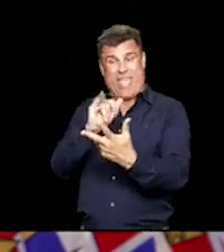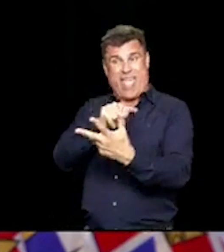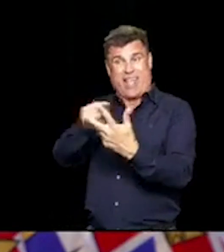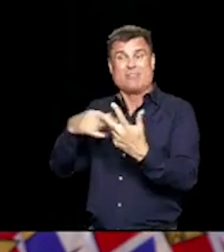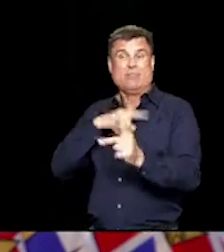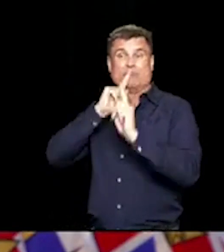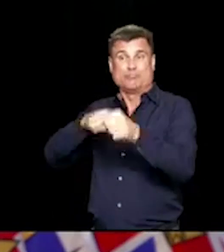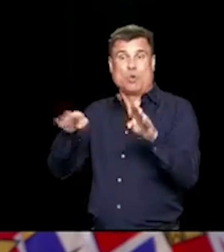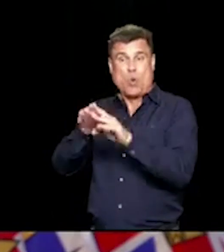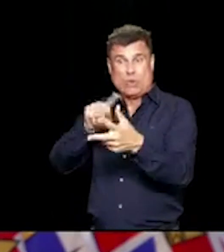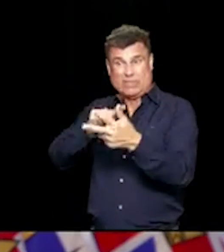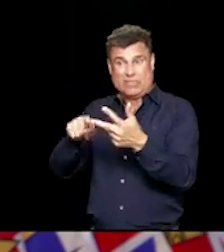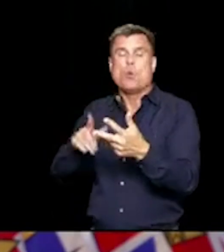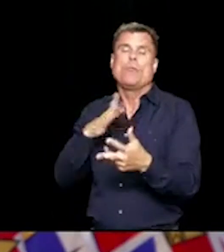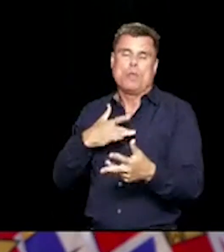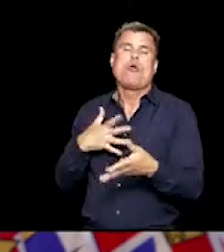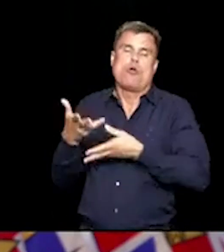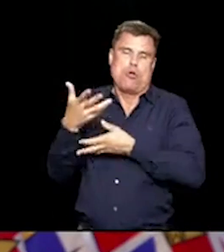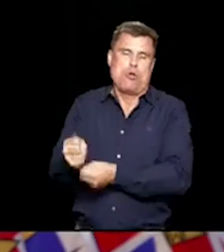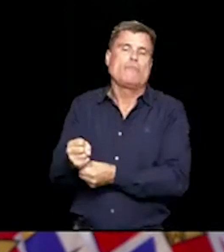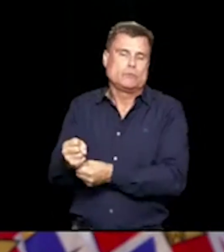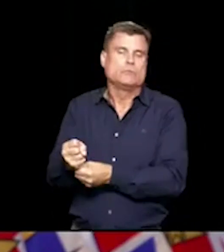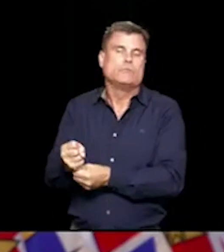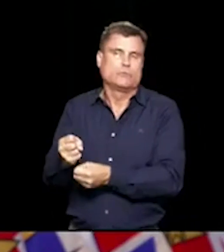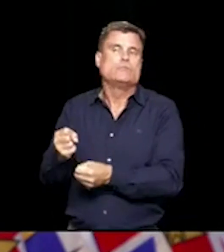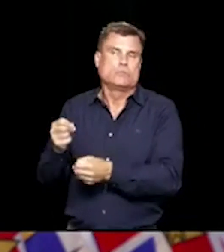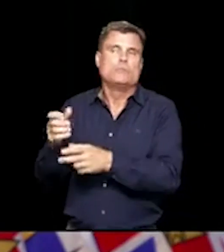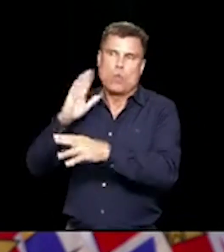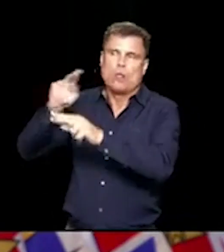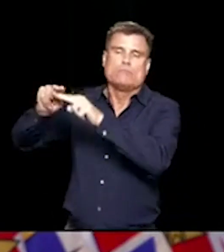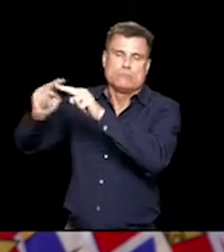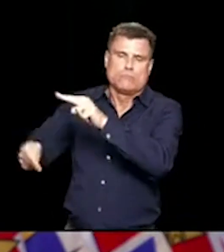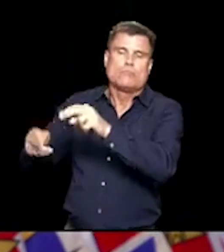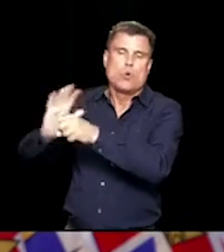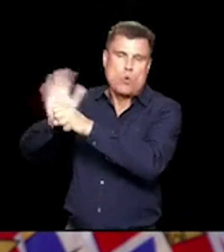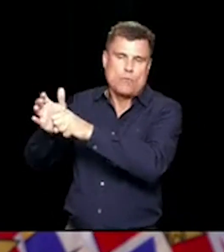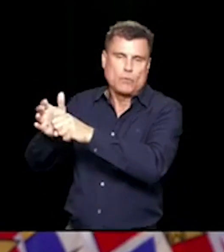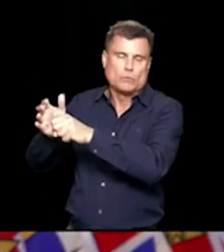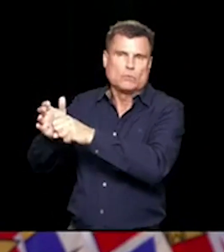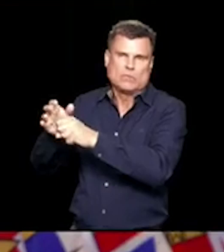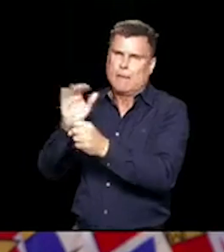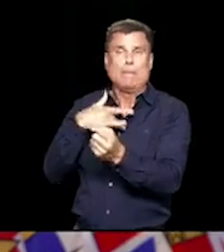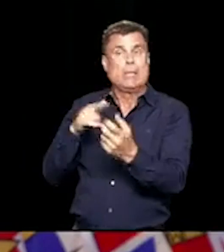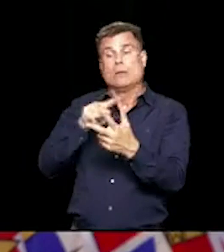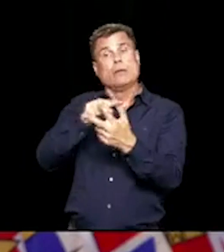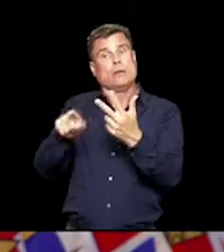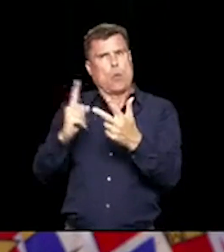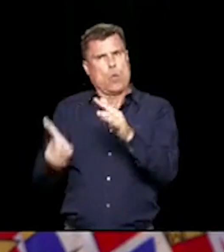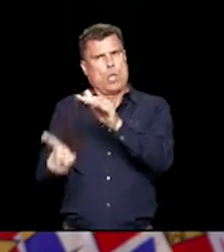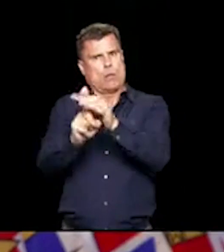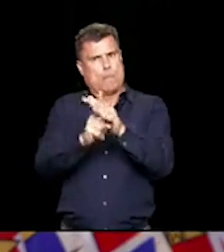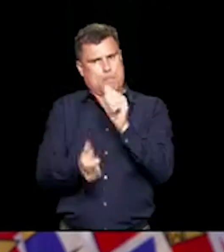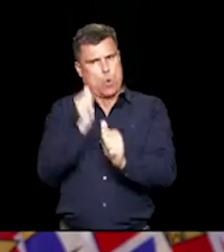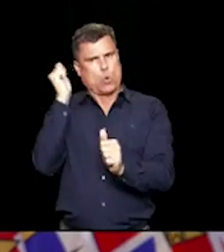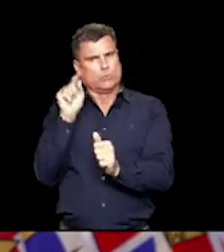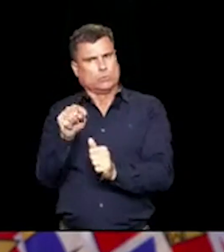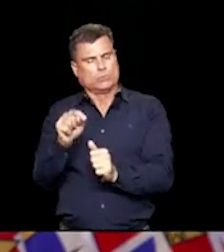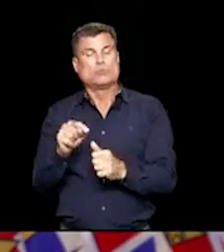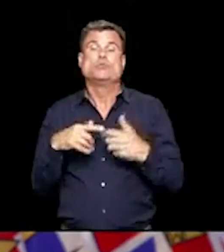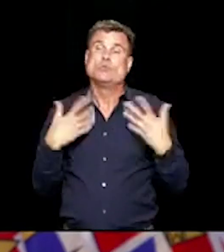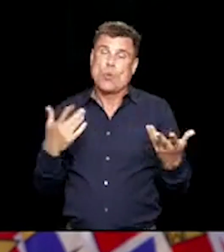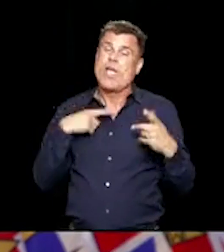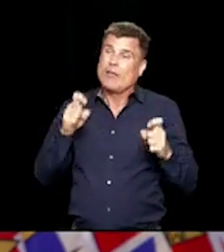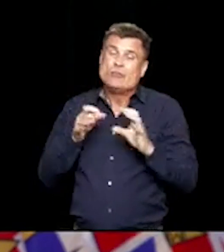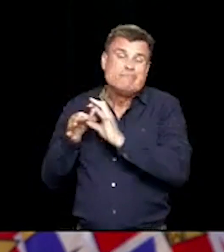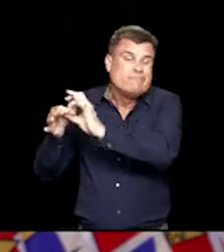in that one area where we were seeing ongoing issues, and that the rest of us will work together to make sure that we can get through this